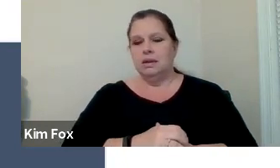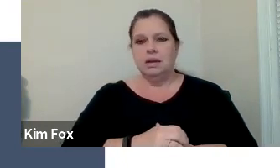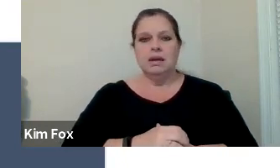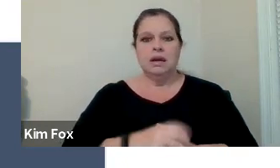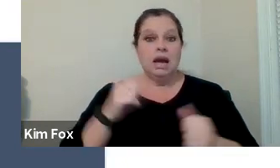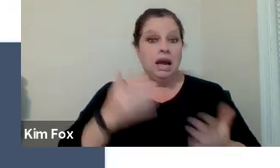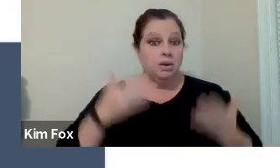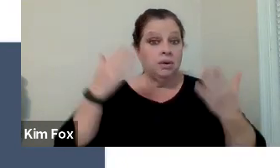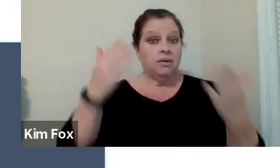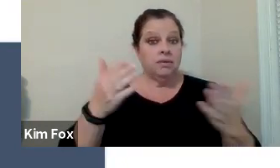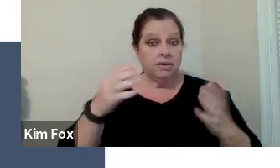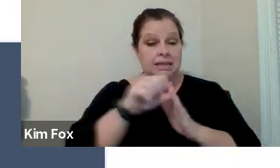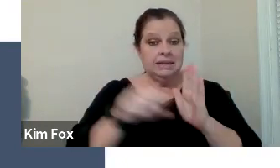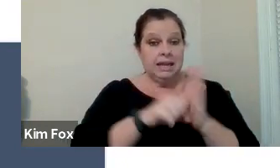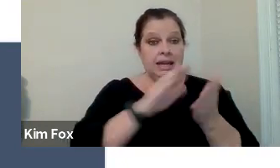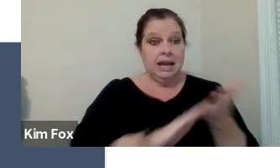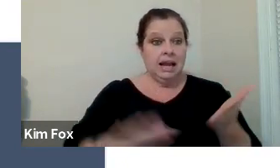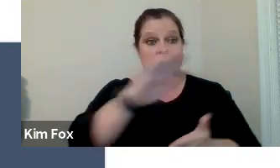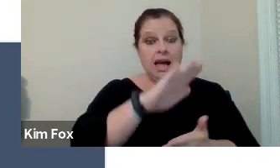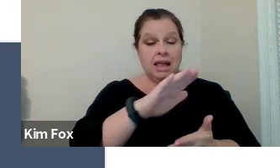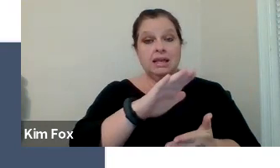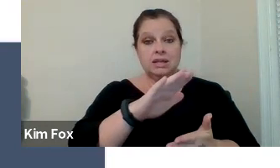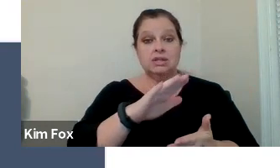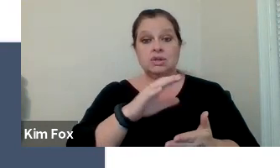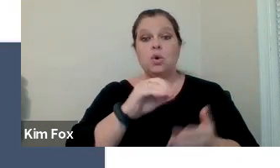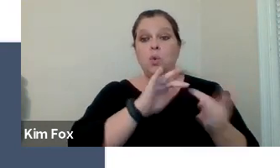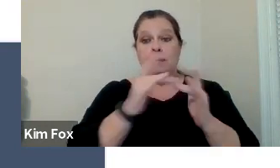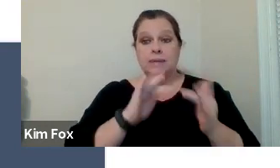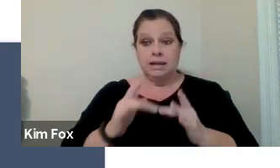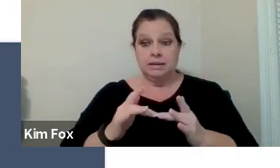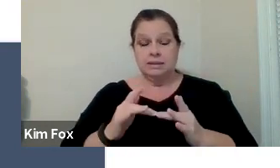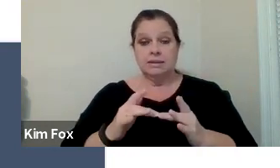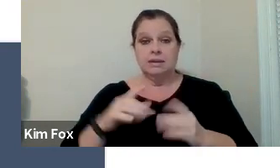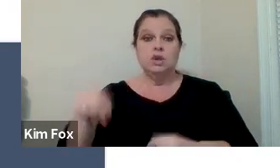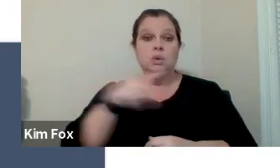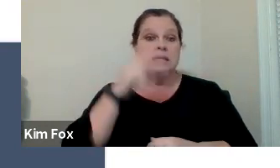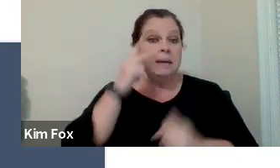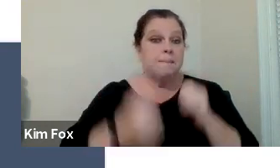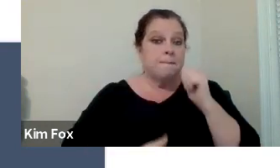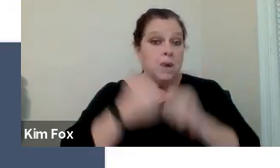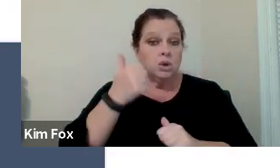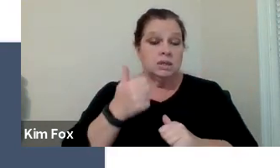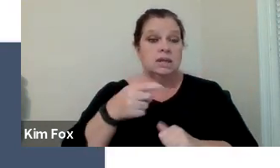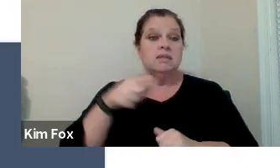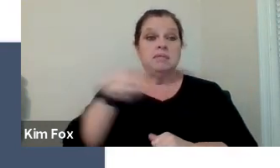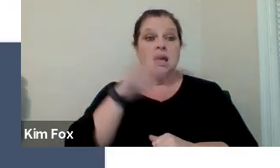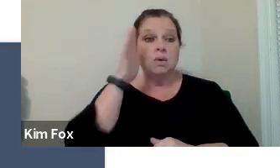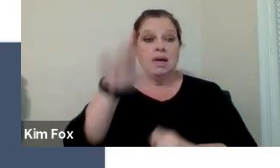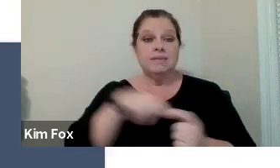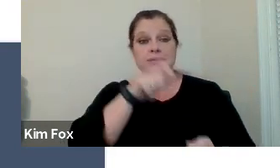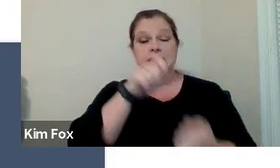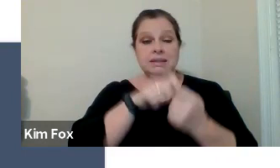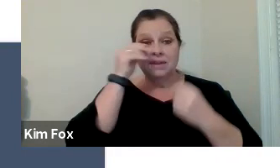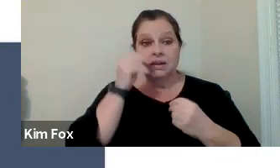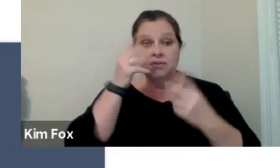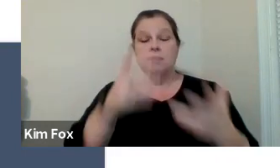state college or state university official websites. You will find that in most cases, these sites will have specific